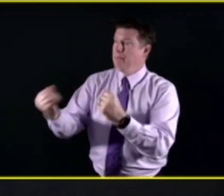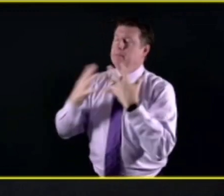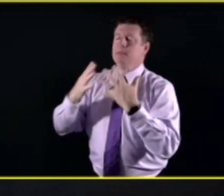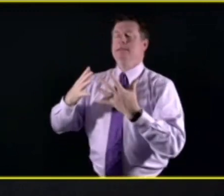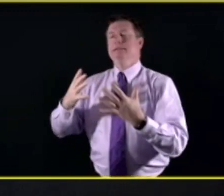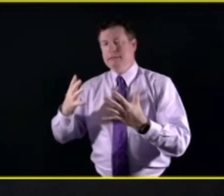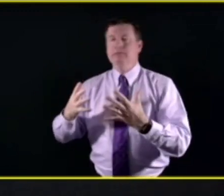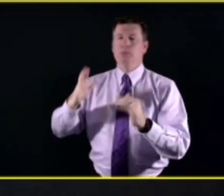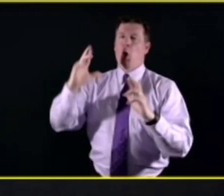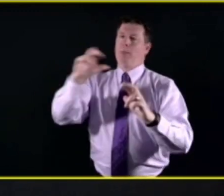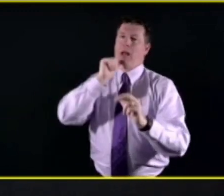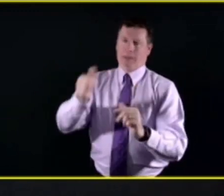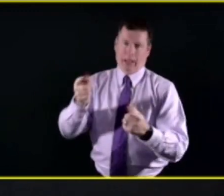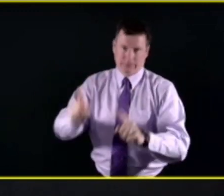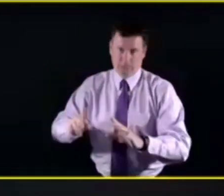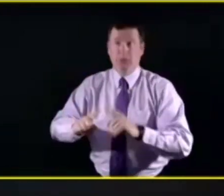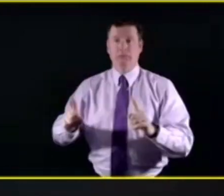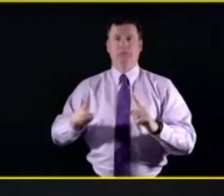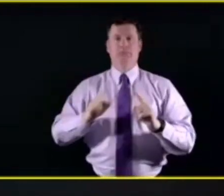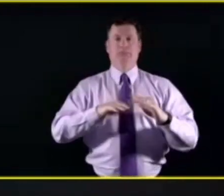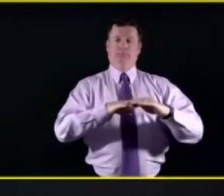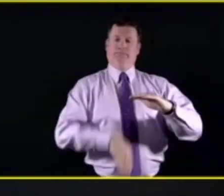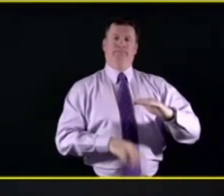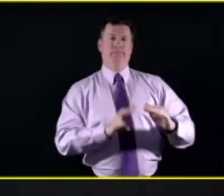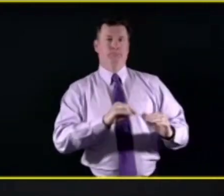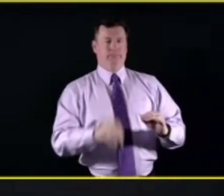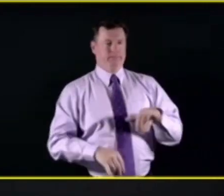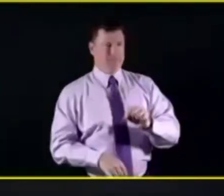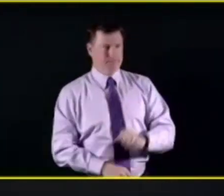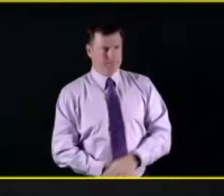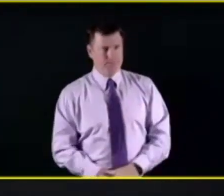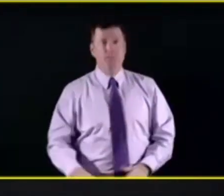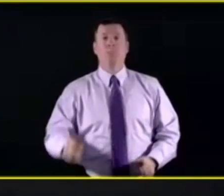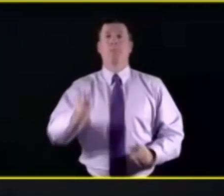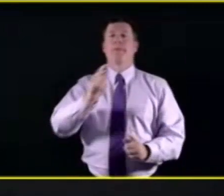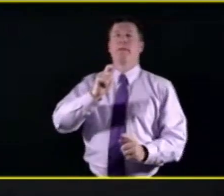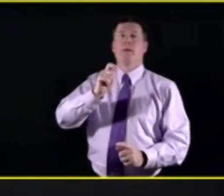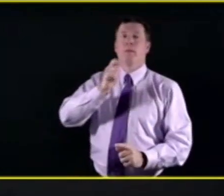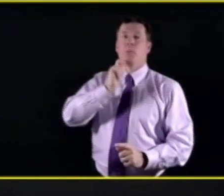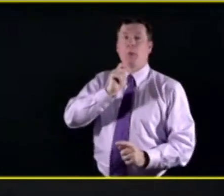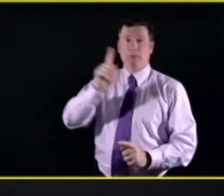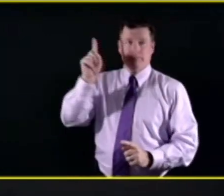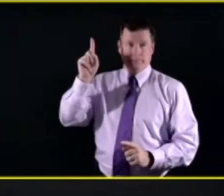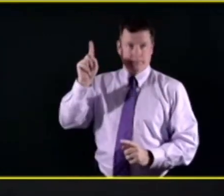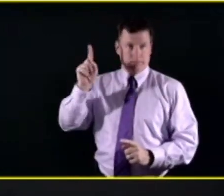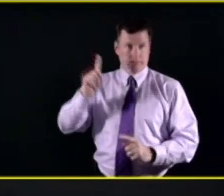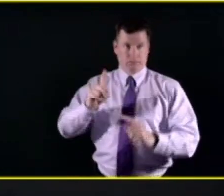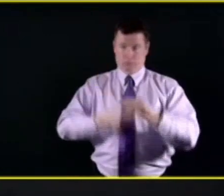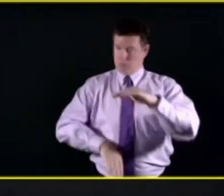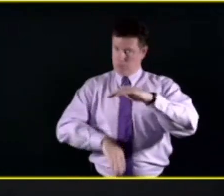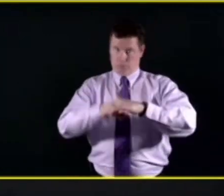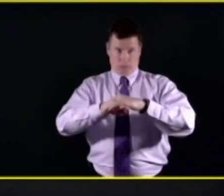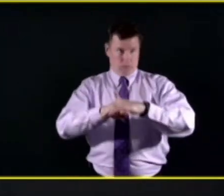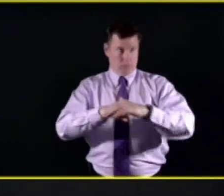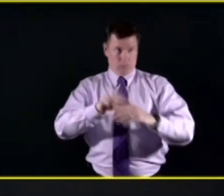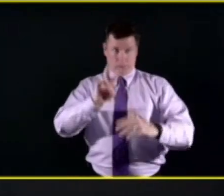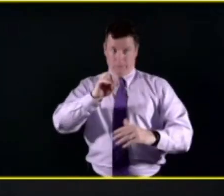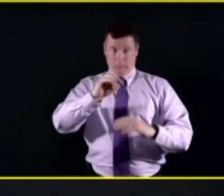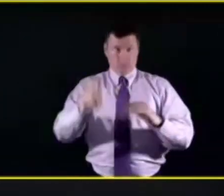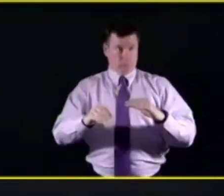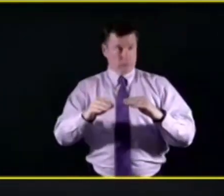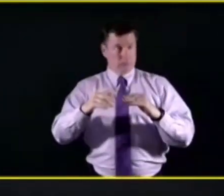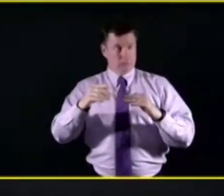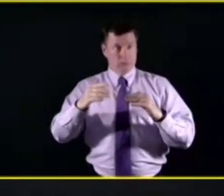standard that goes forward indefinitely, or if we through a